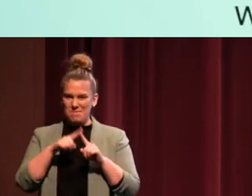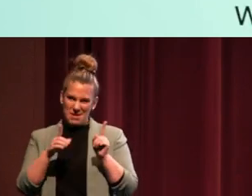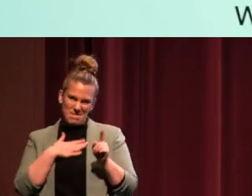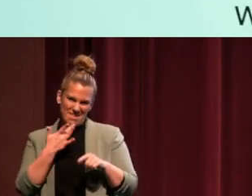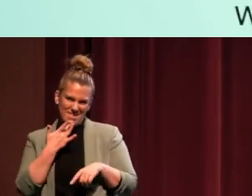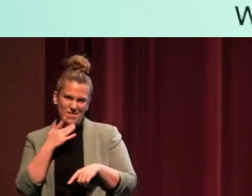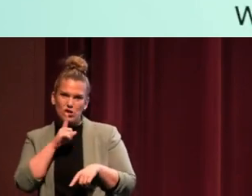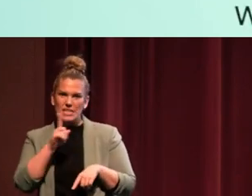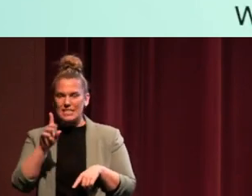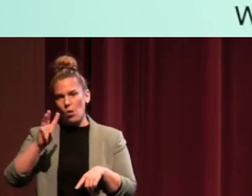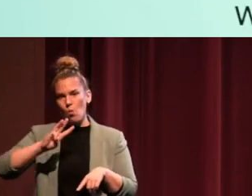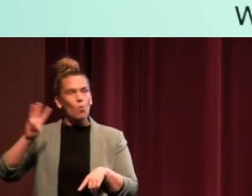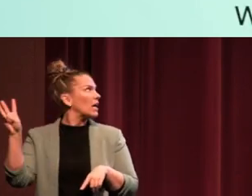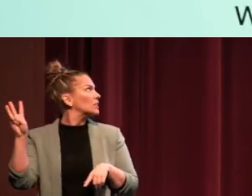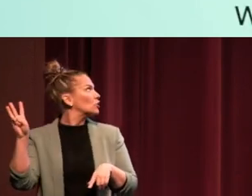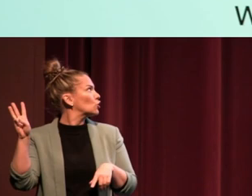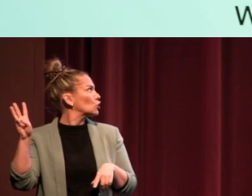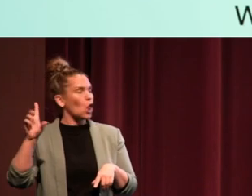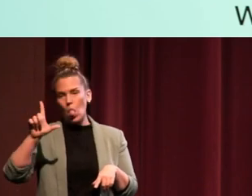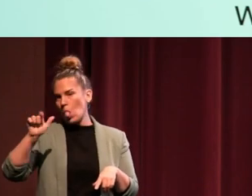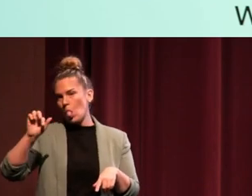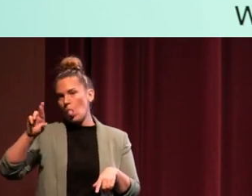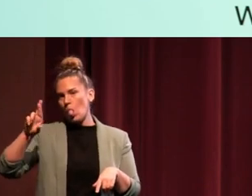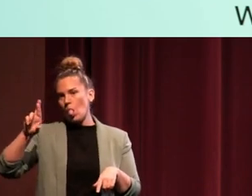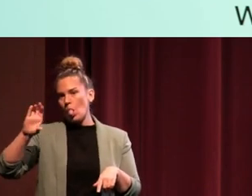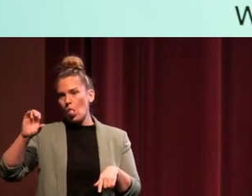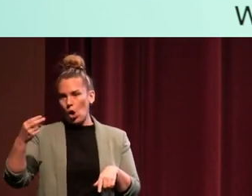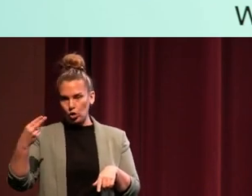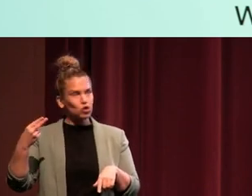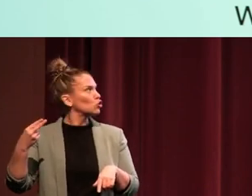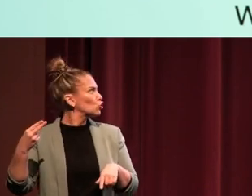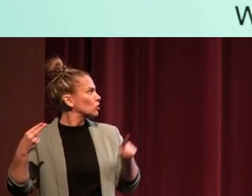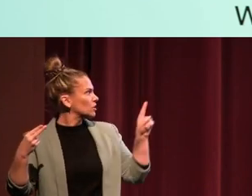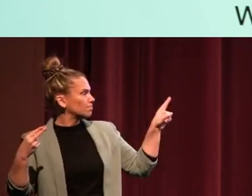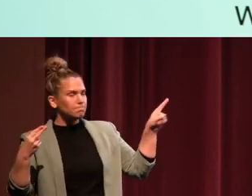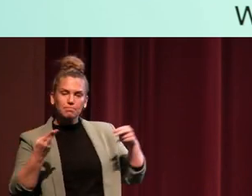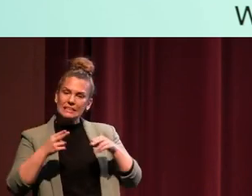larch, has declined by 57%.